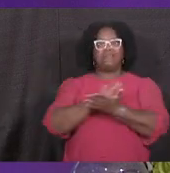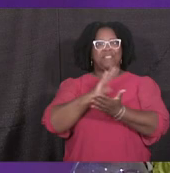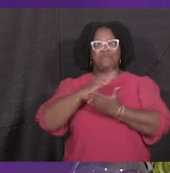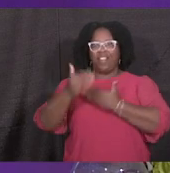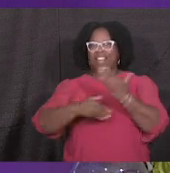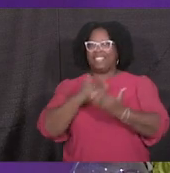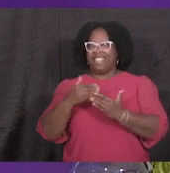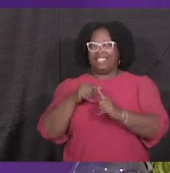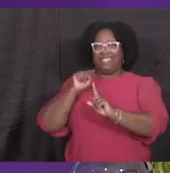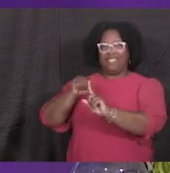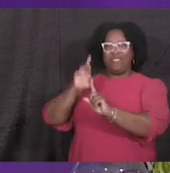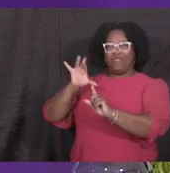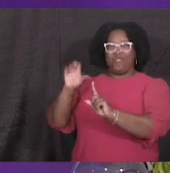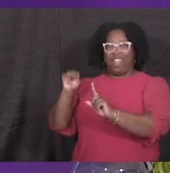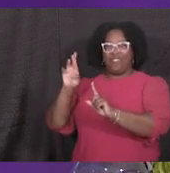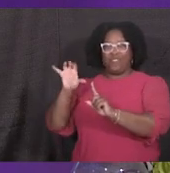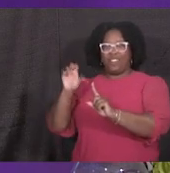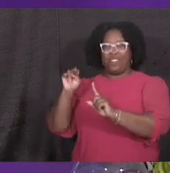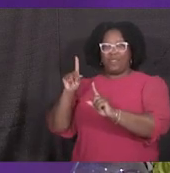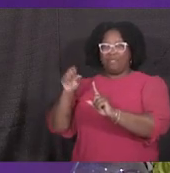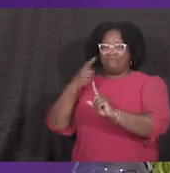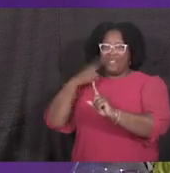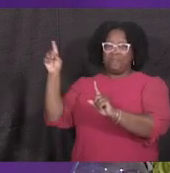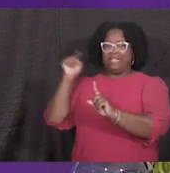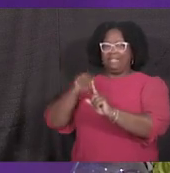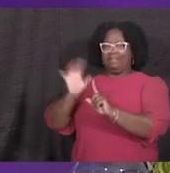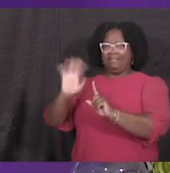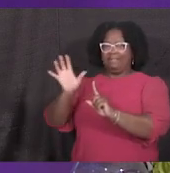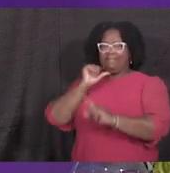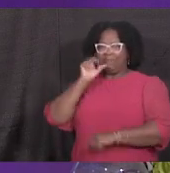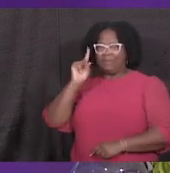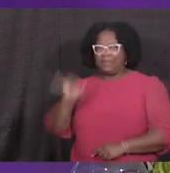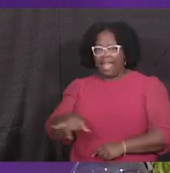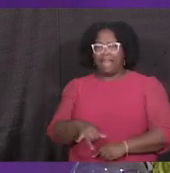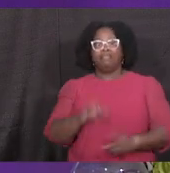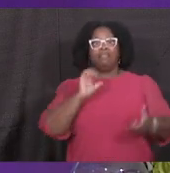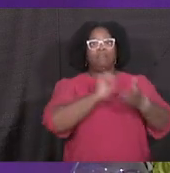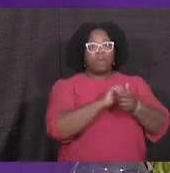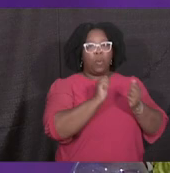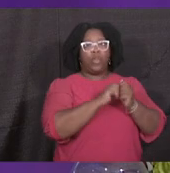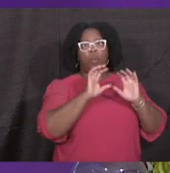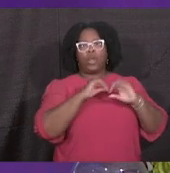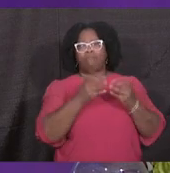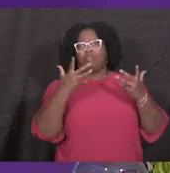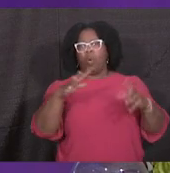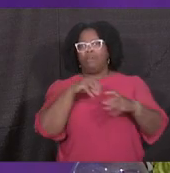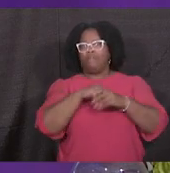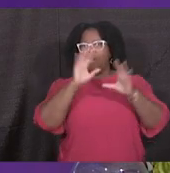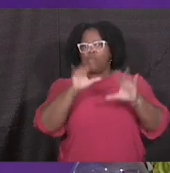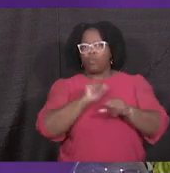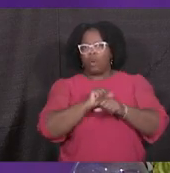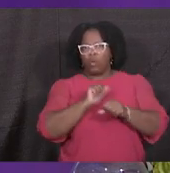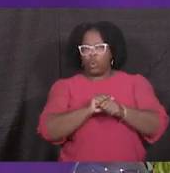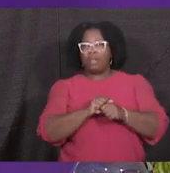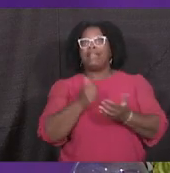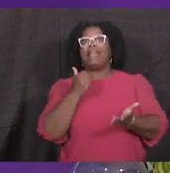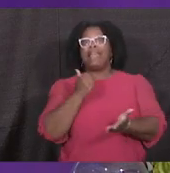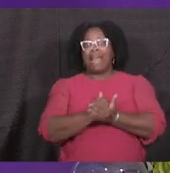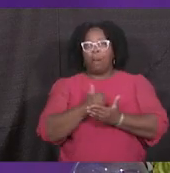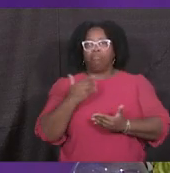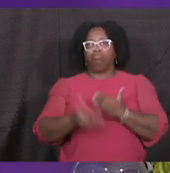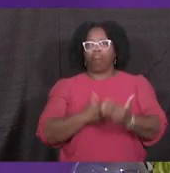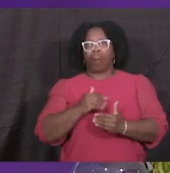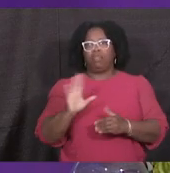have a big name like Ryan Reynolds. Work with those organizations that are already doing the great work and help accelerate the help that their participants